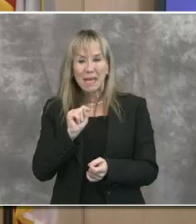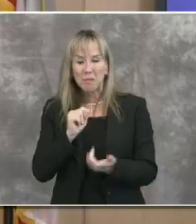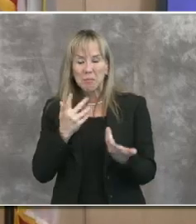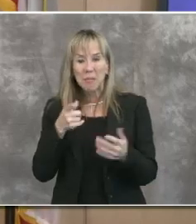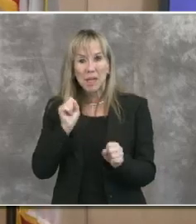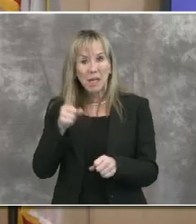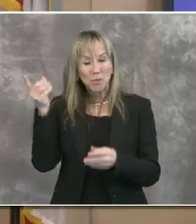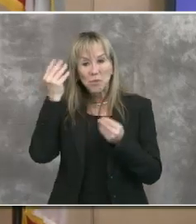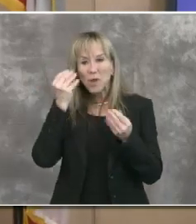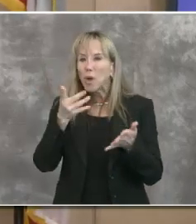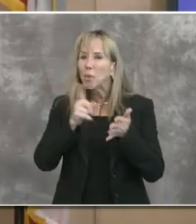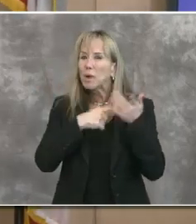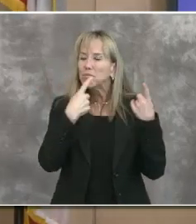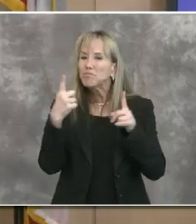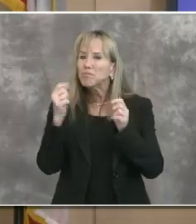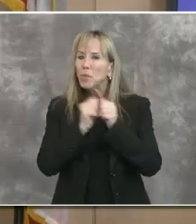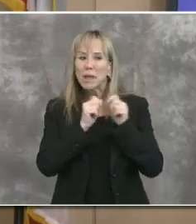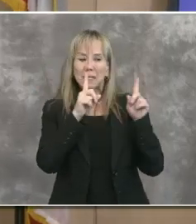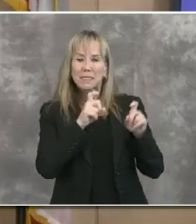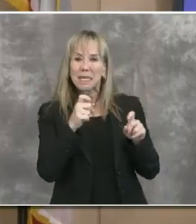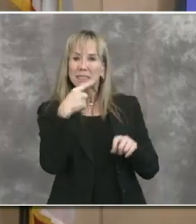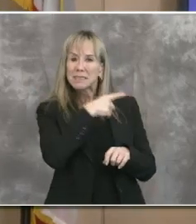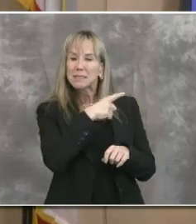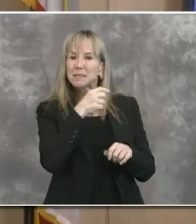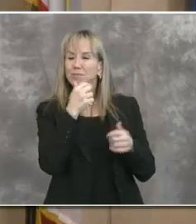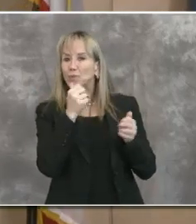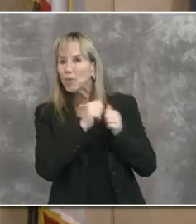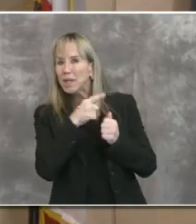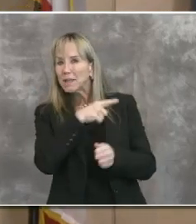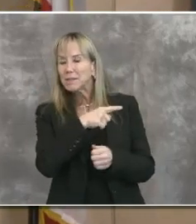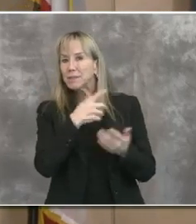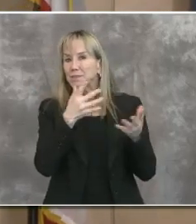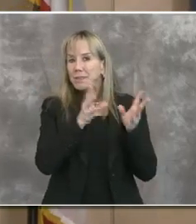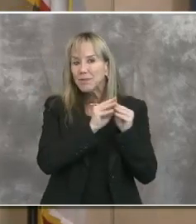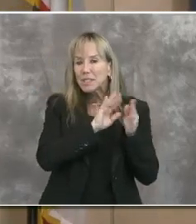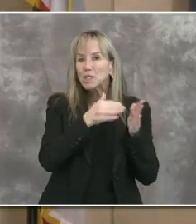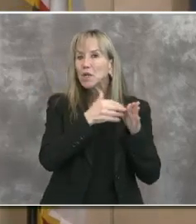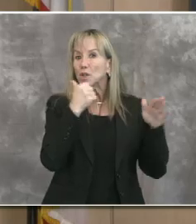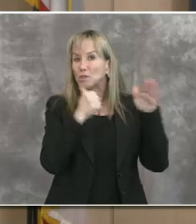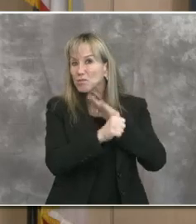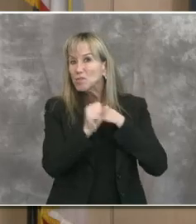Center shelter and on the number of positive cases in the homeless community?